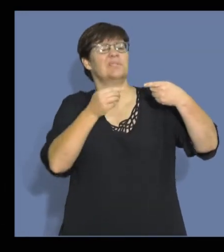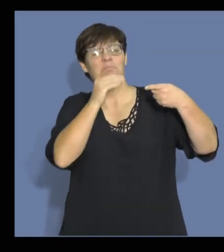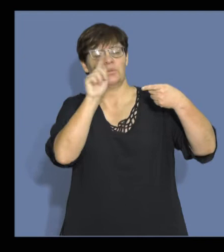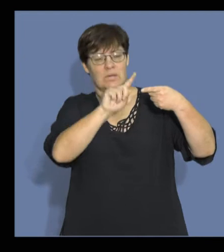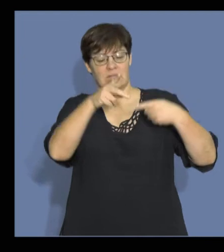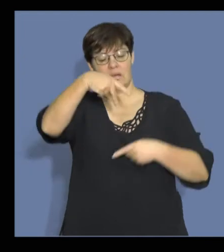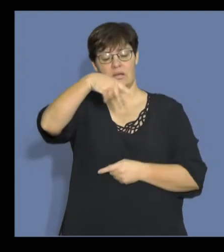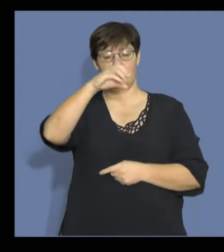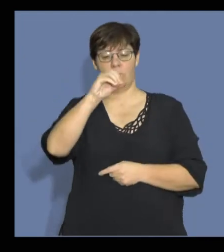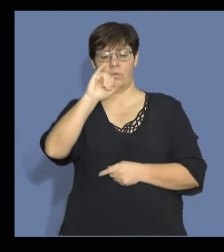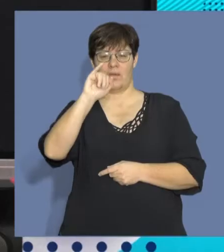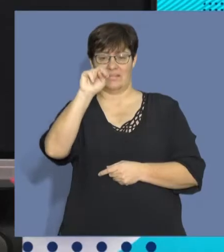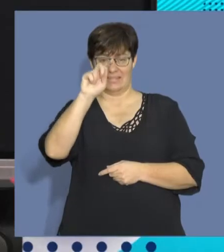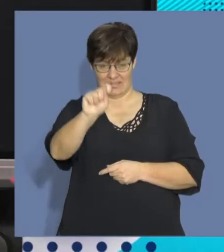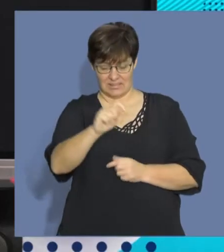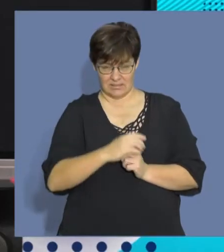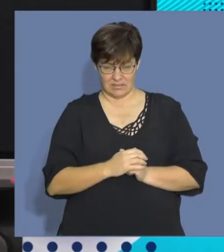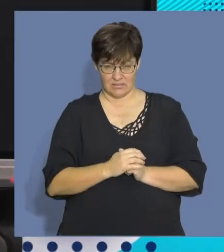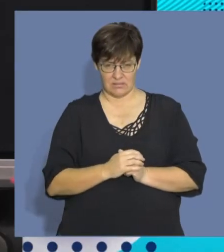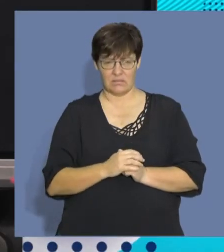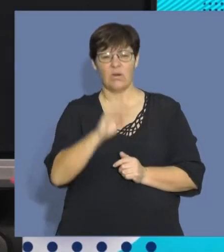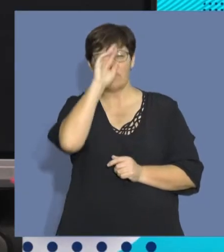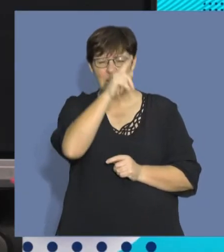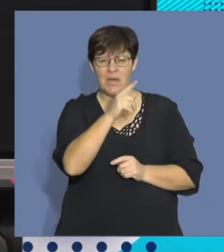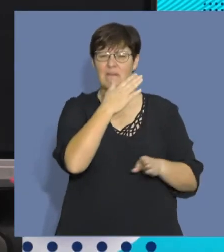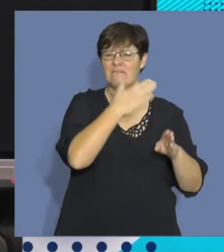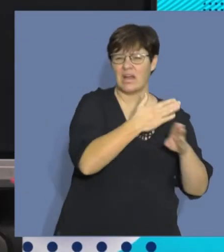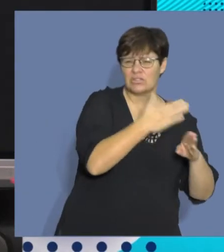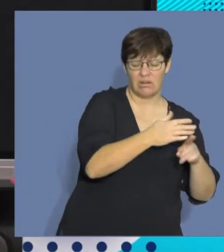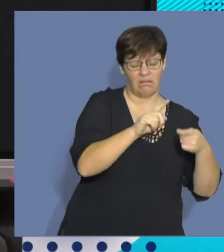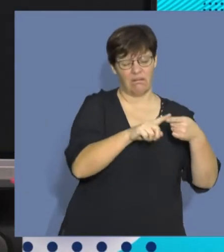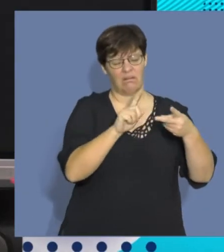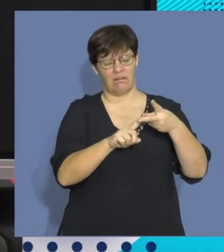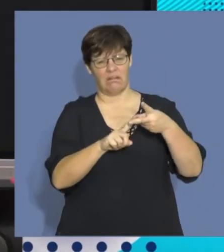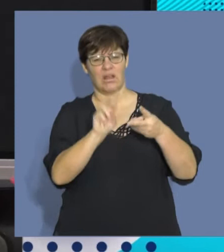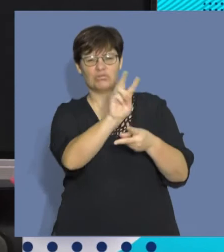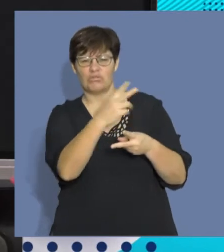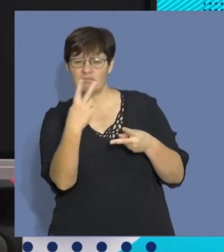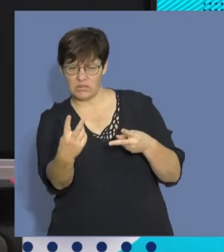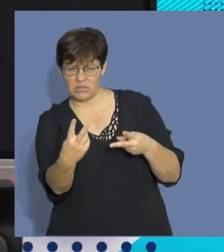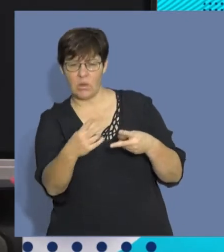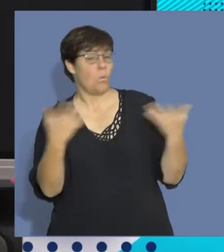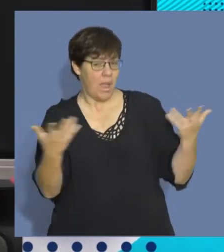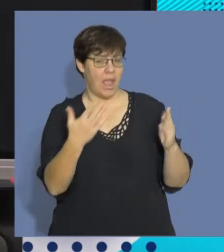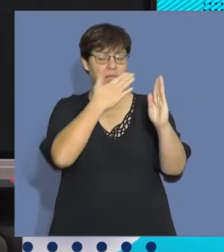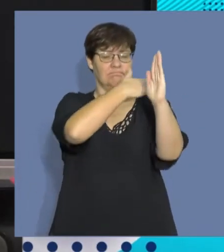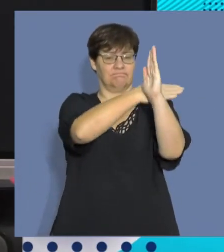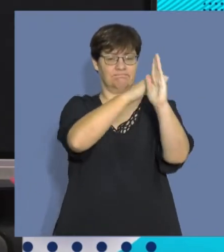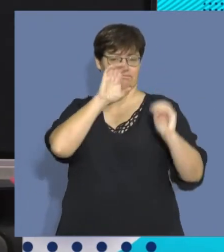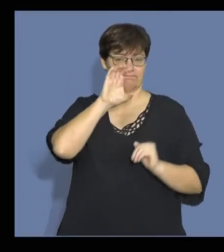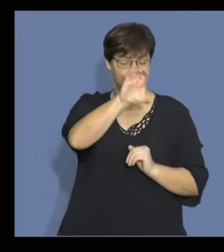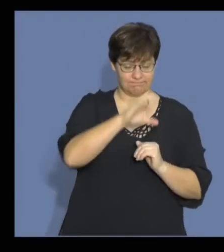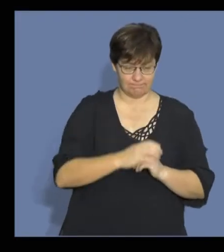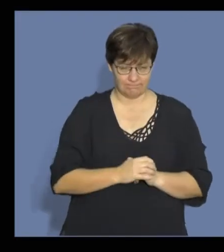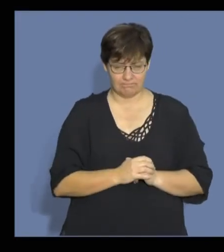about points in functions and transformations on a Cartesian plane, and